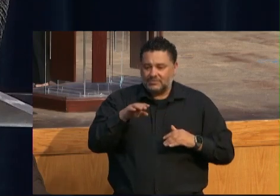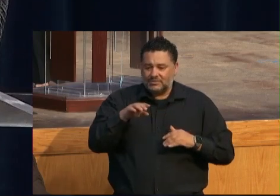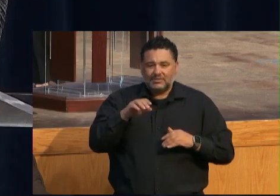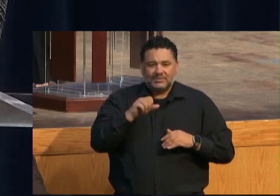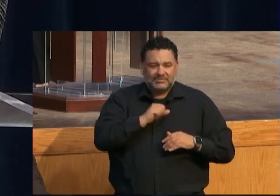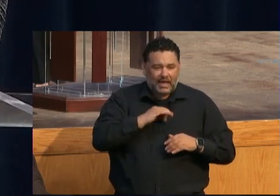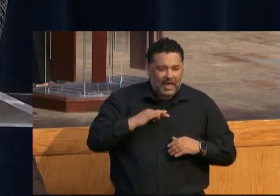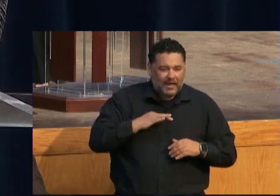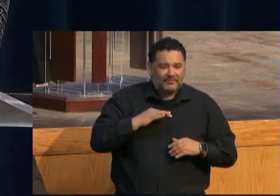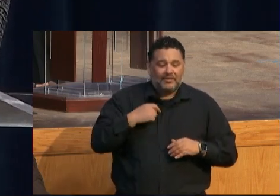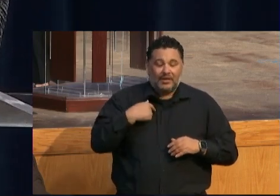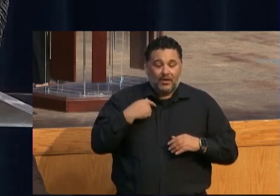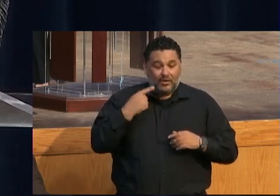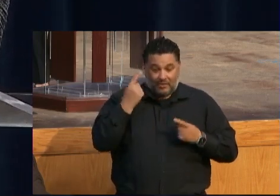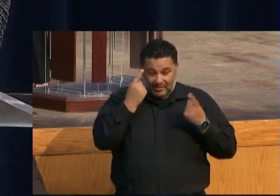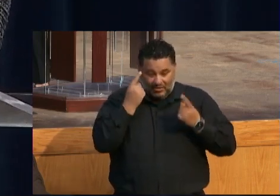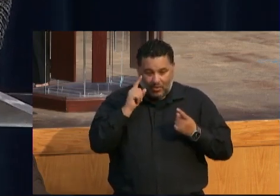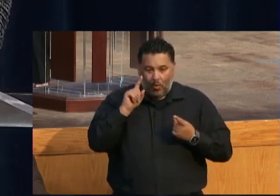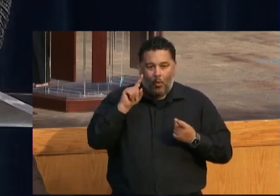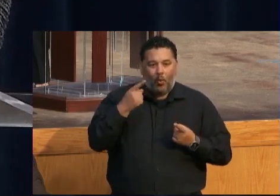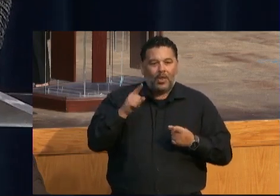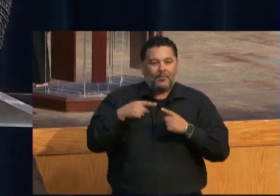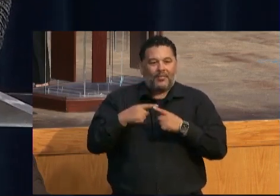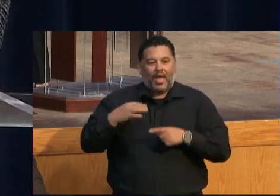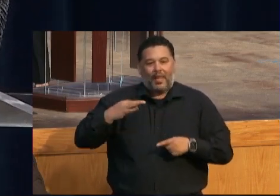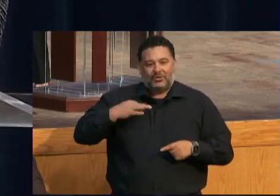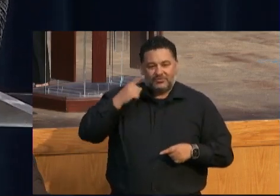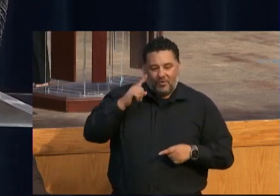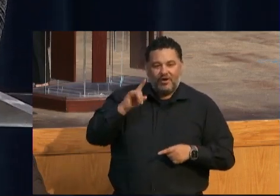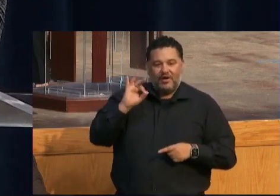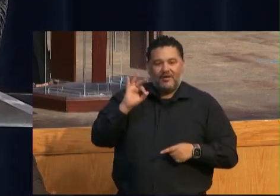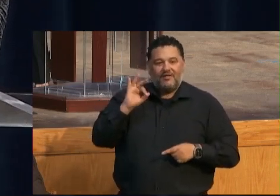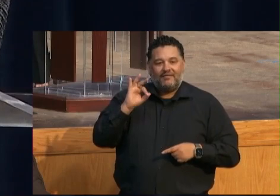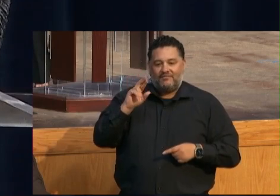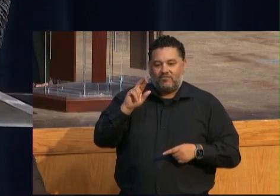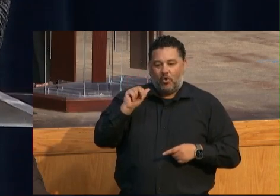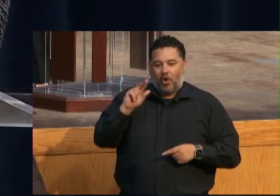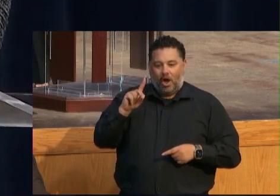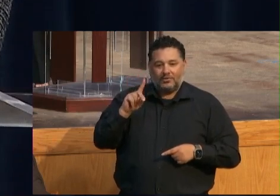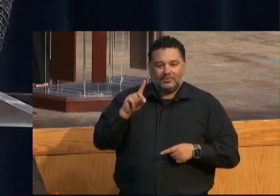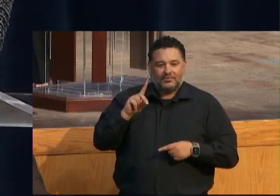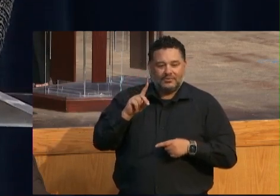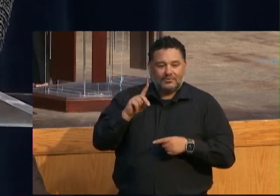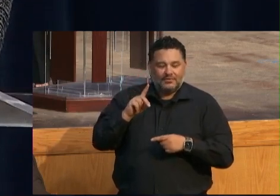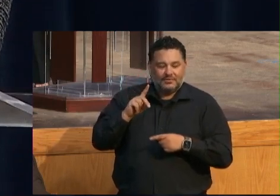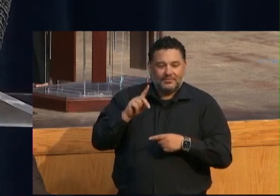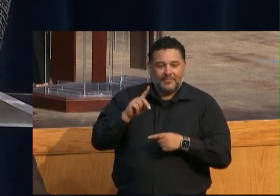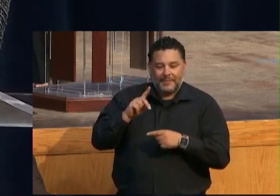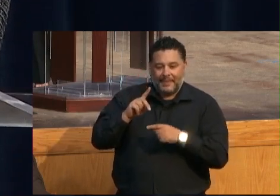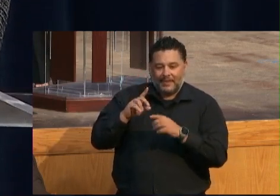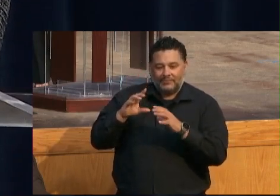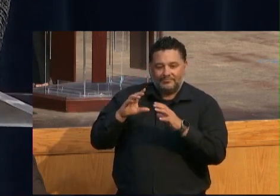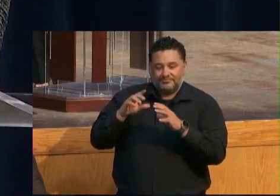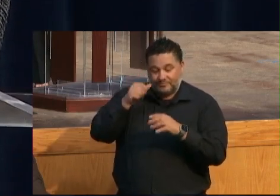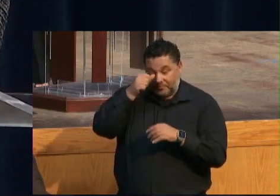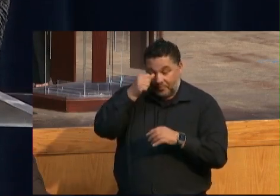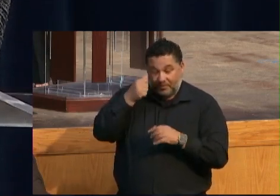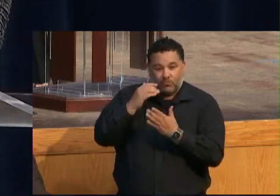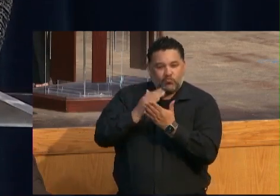about was the application for fraud detection in our admissions and records world, and how much our fraud squad would appreciate